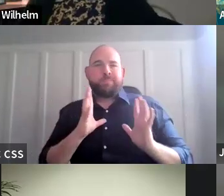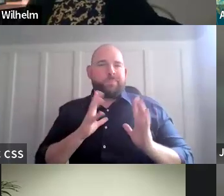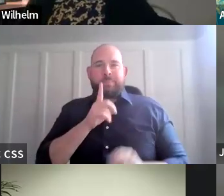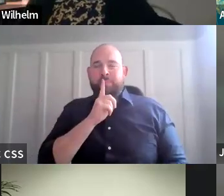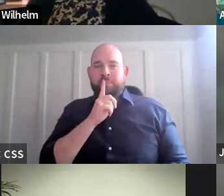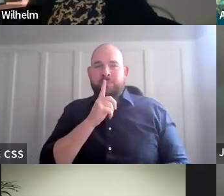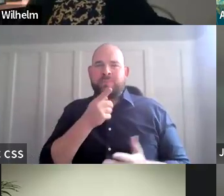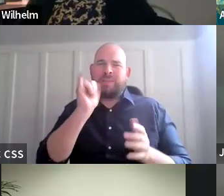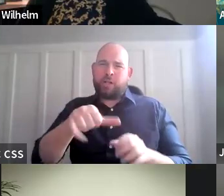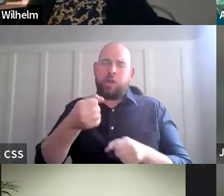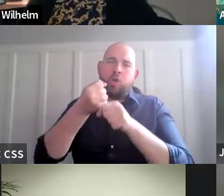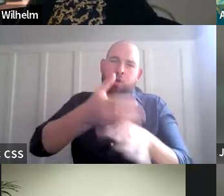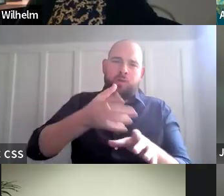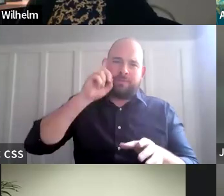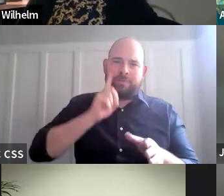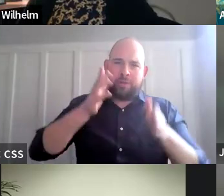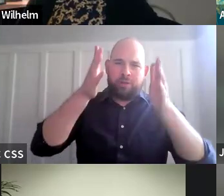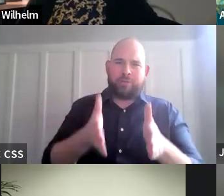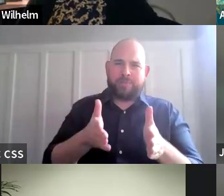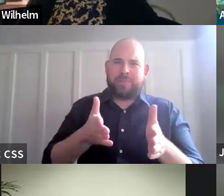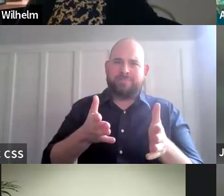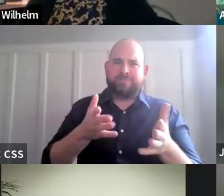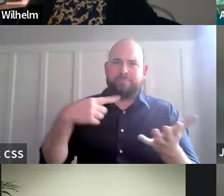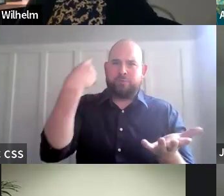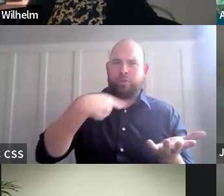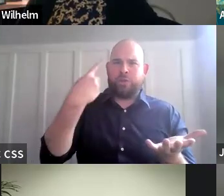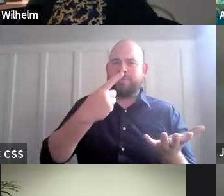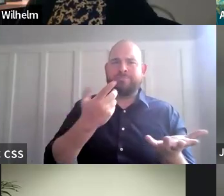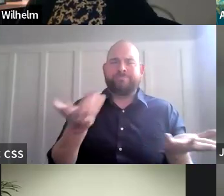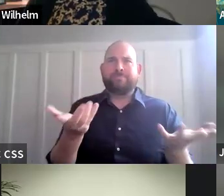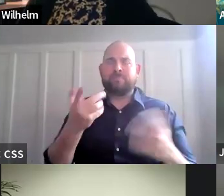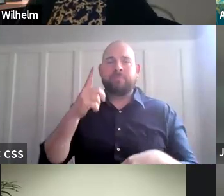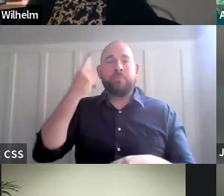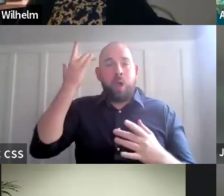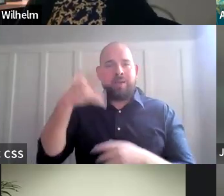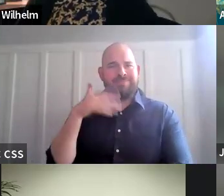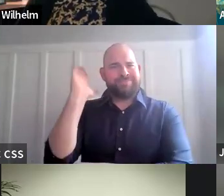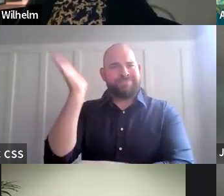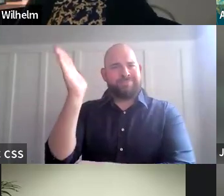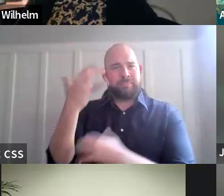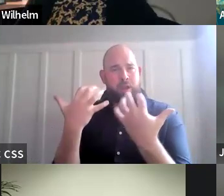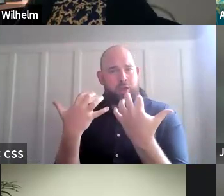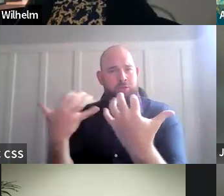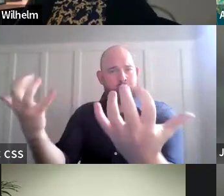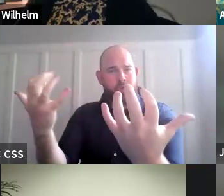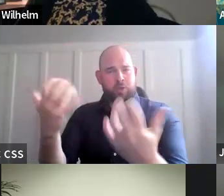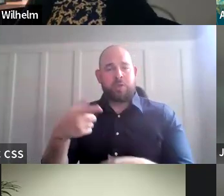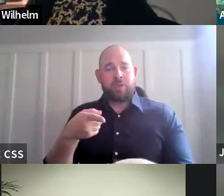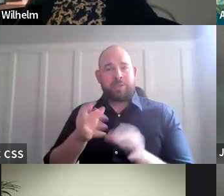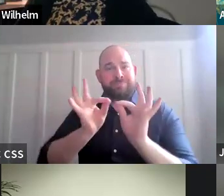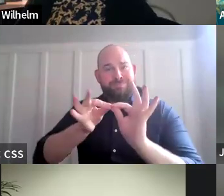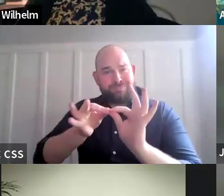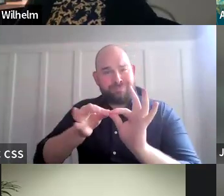And if we don't say something to the deaf person, maybe we say, oh, it's probably fine. That could make the deaf